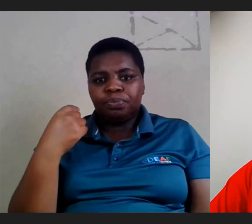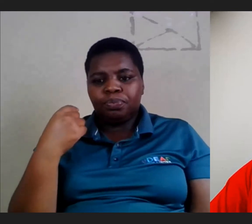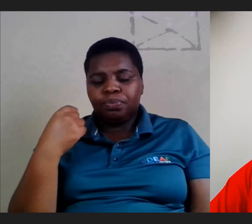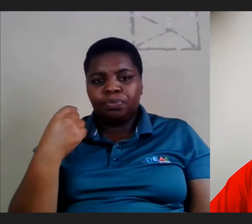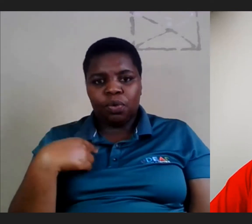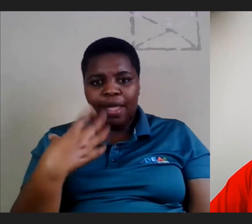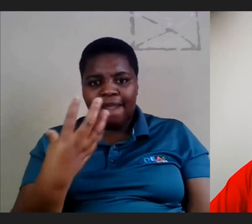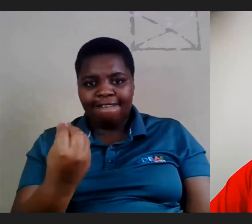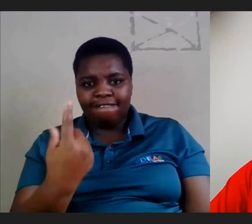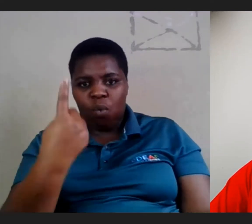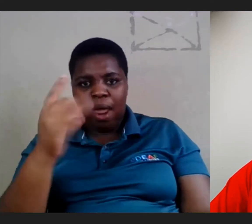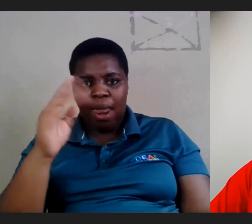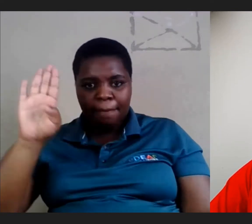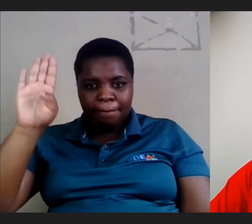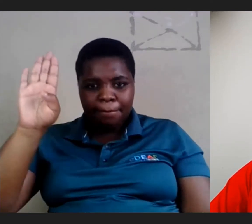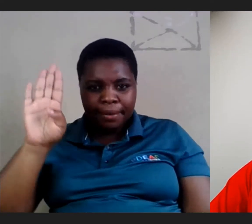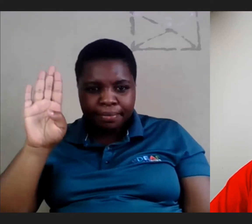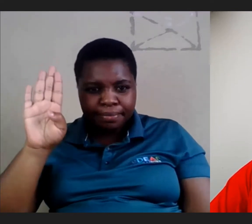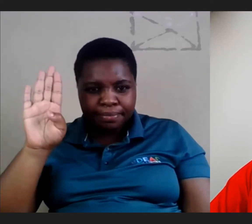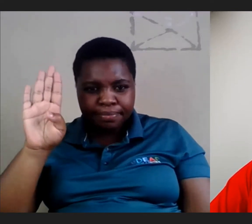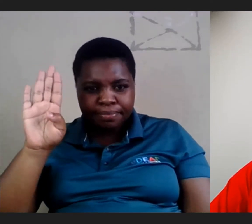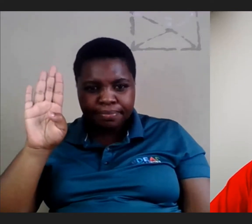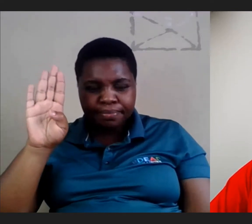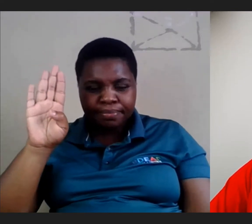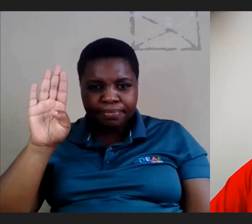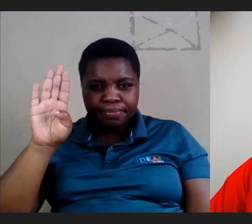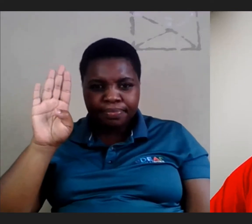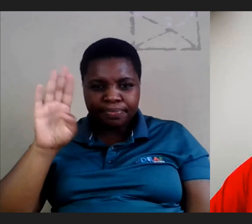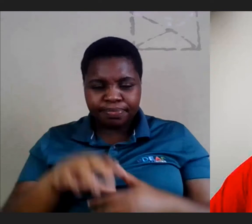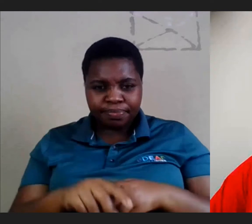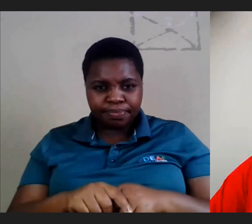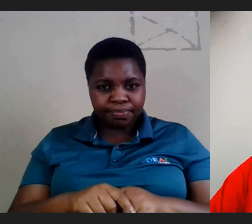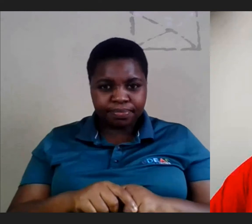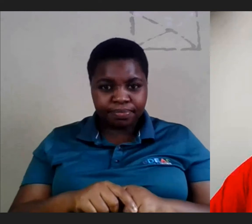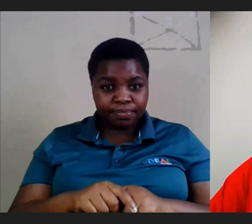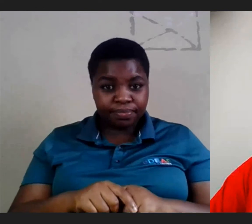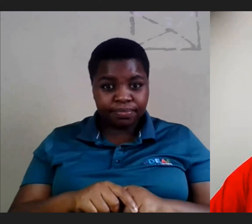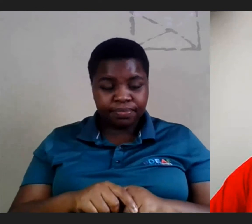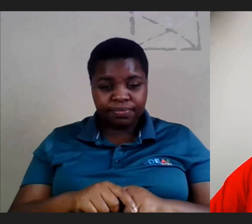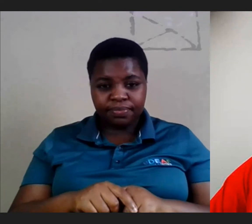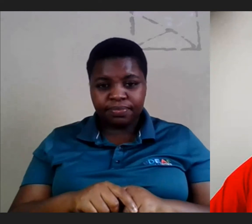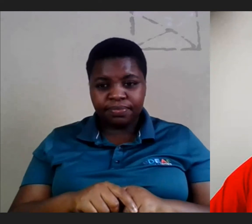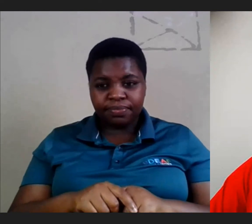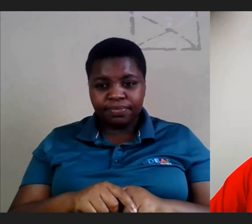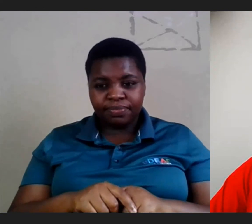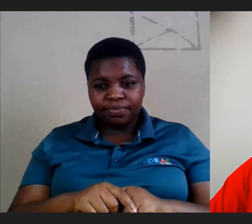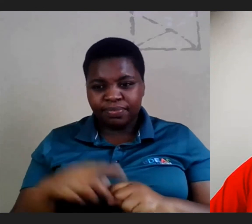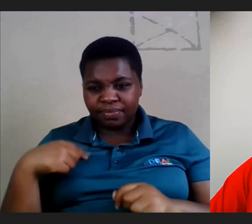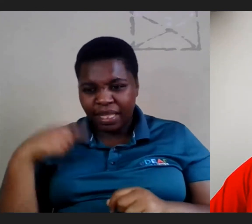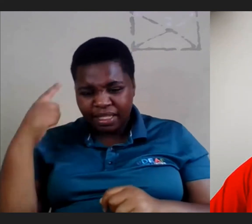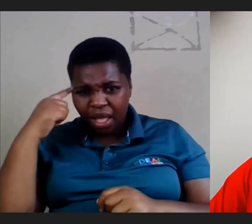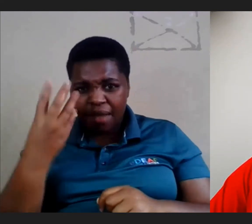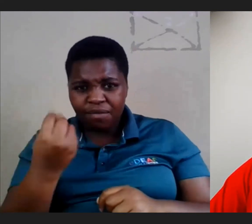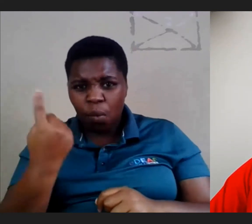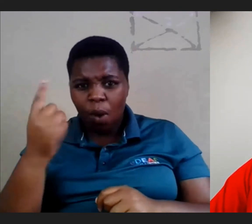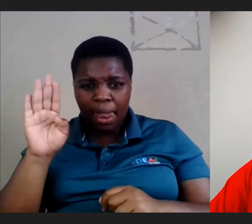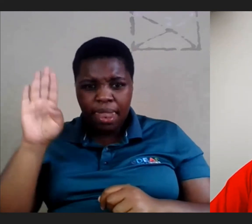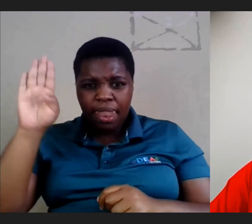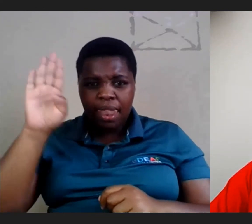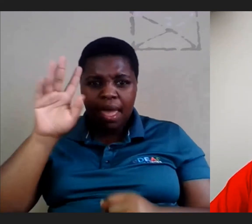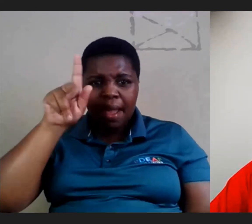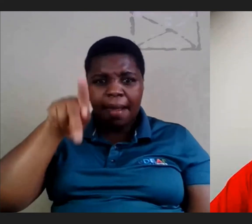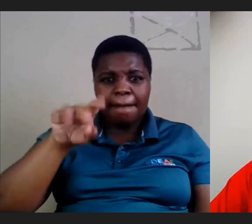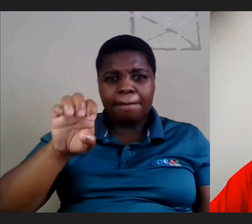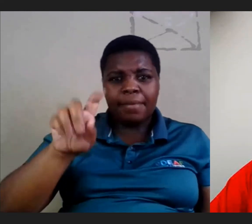one question. There's one question. Sorry? There seems to be one hand.